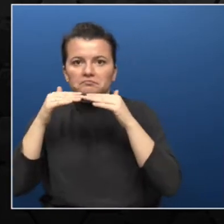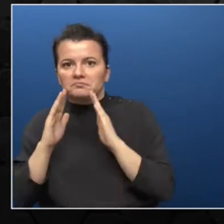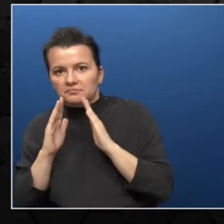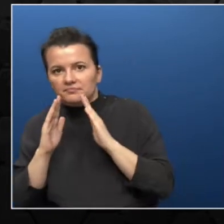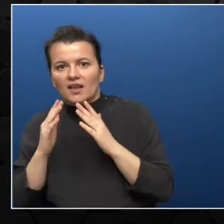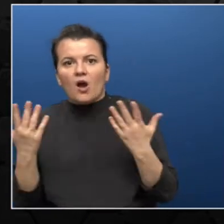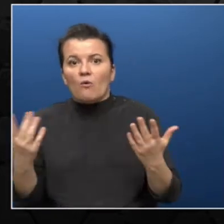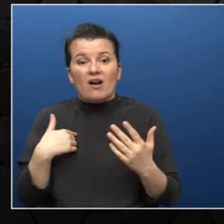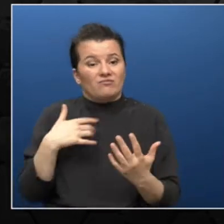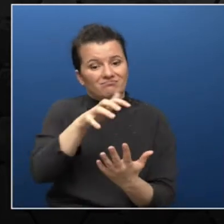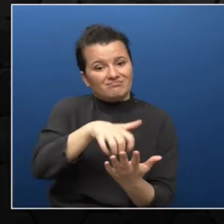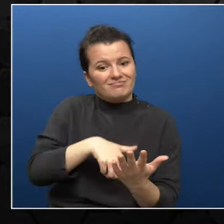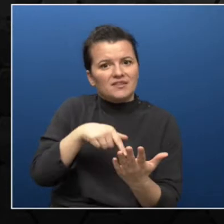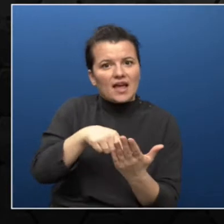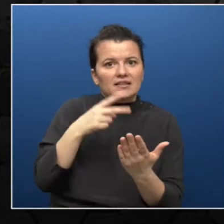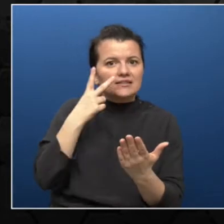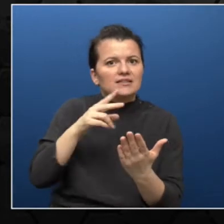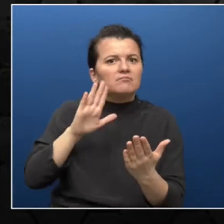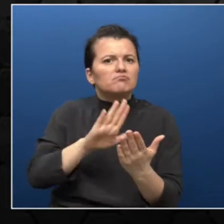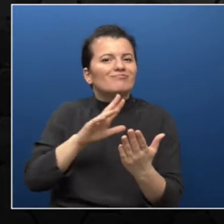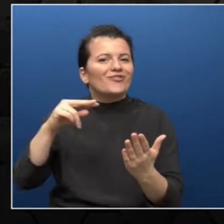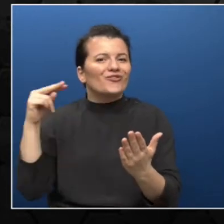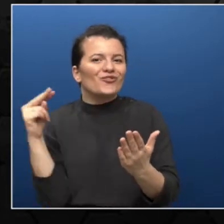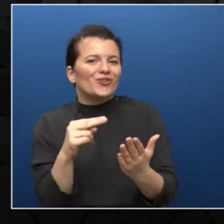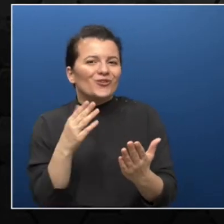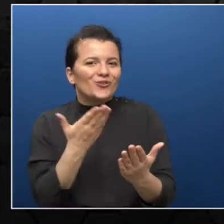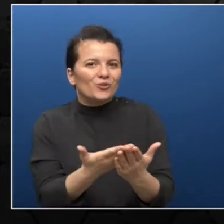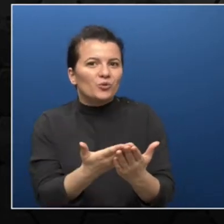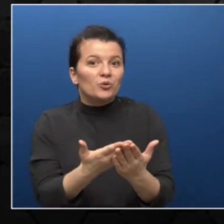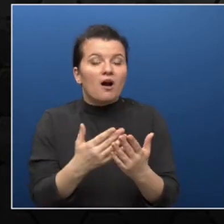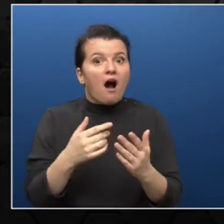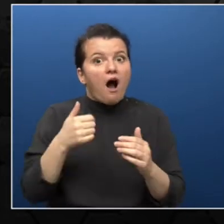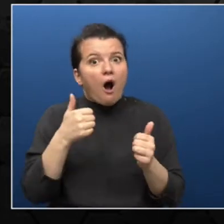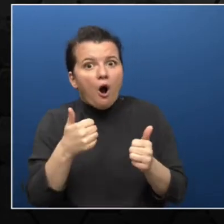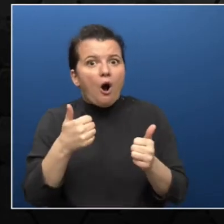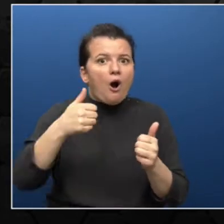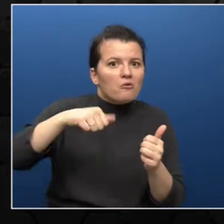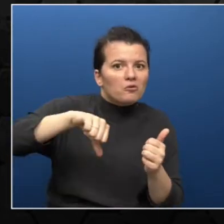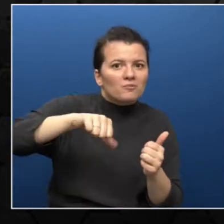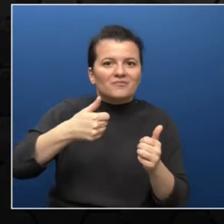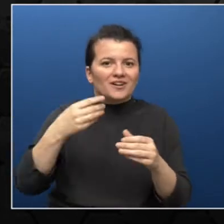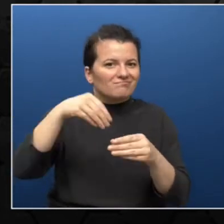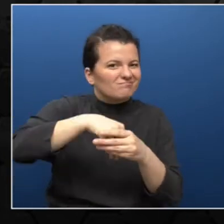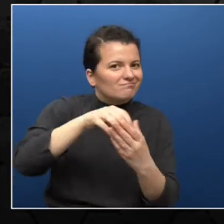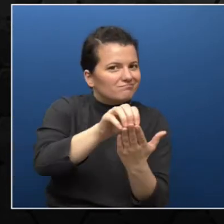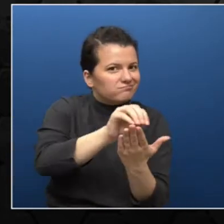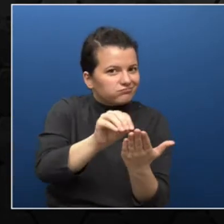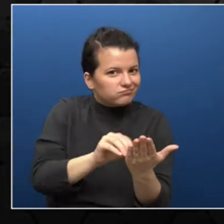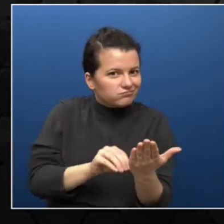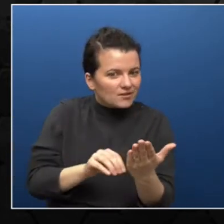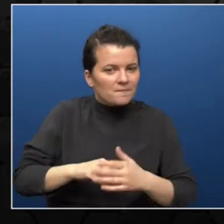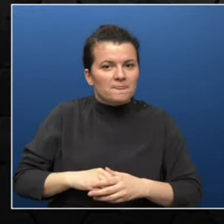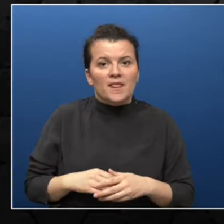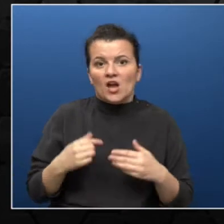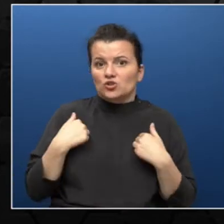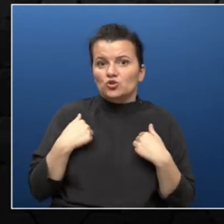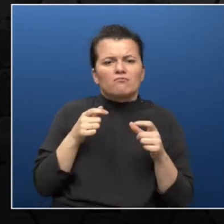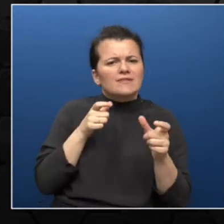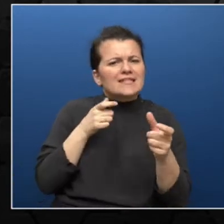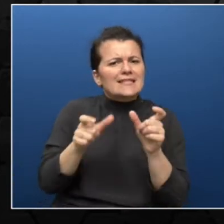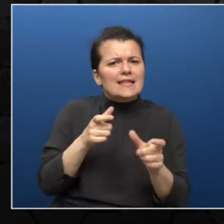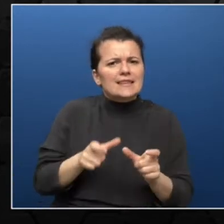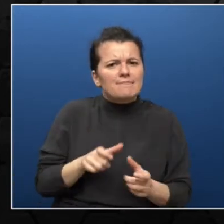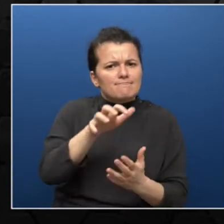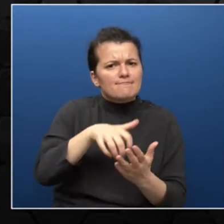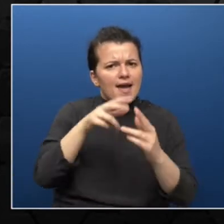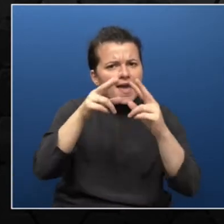a sentiment analysis or a sentiment analysis code, what happens is we check whether the sentence or the text is